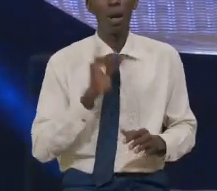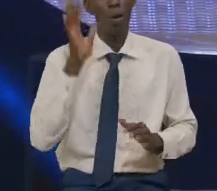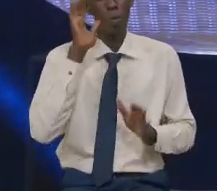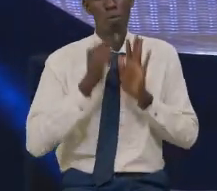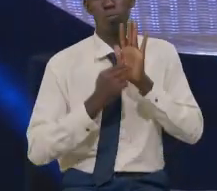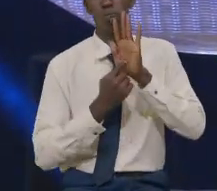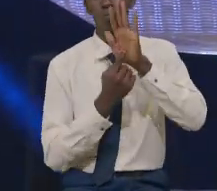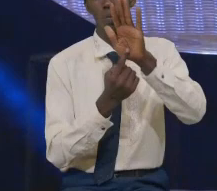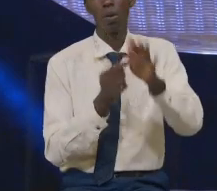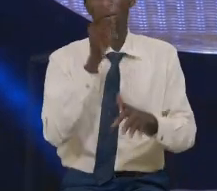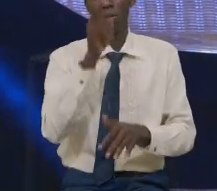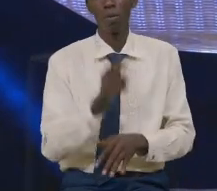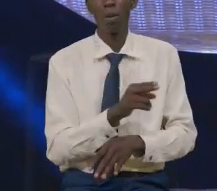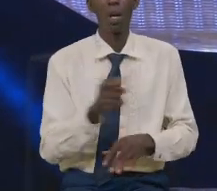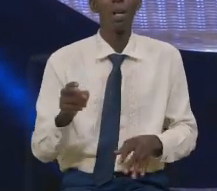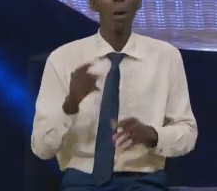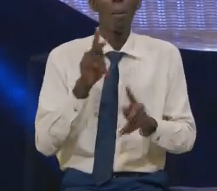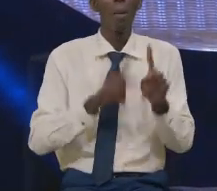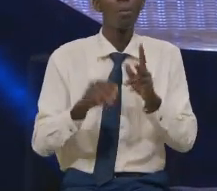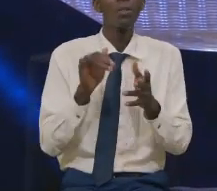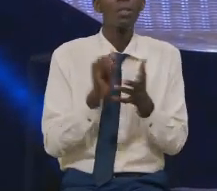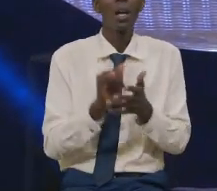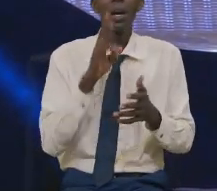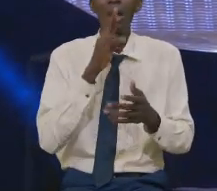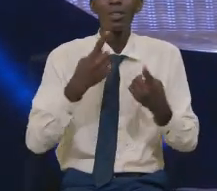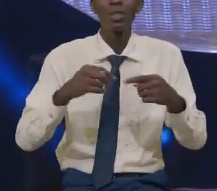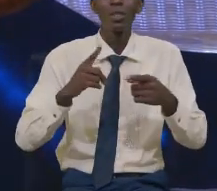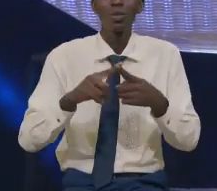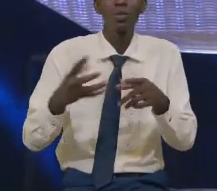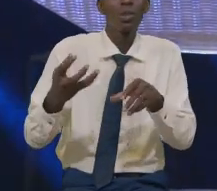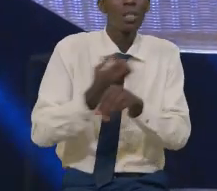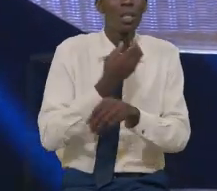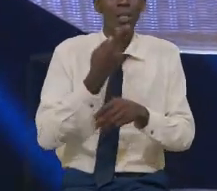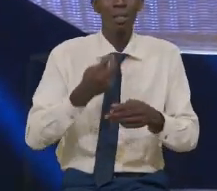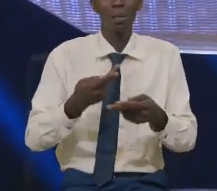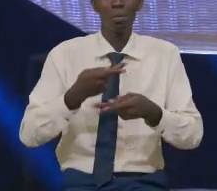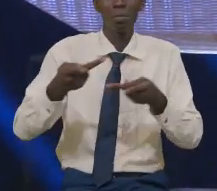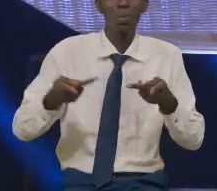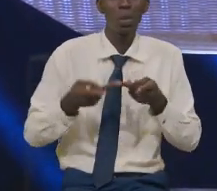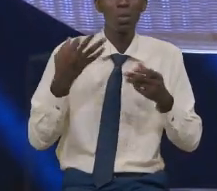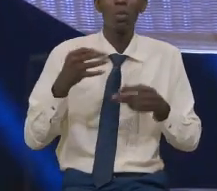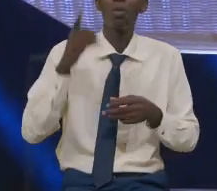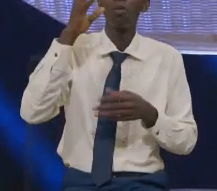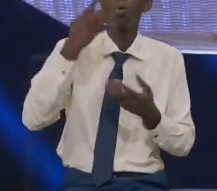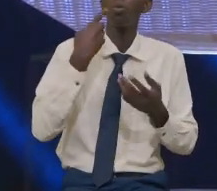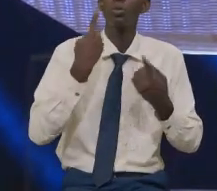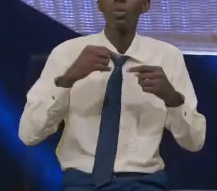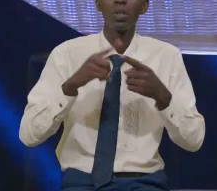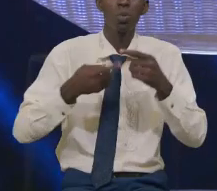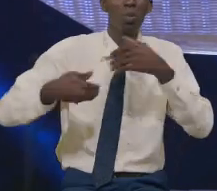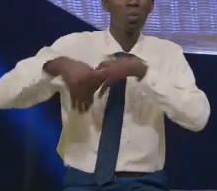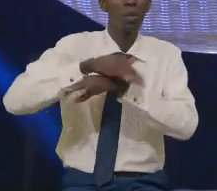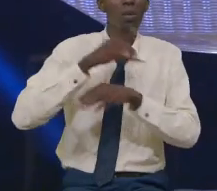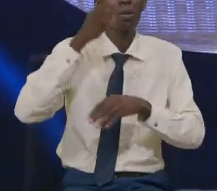people are taking the place of God, and those people, they don't respect God, they don't honor God, they want you to